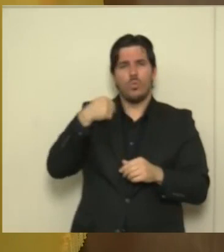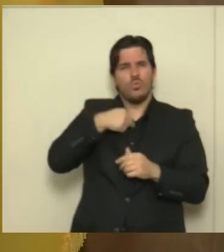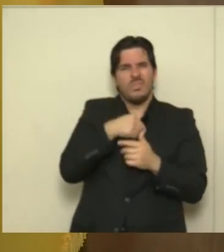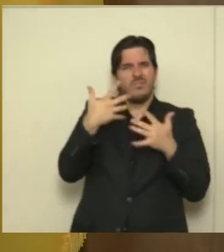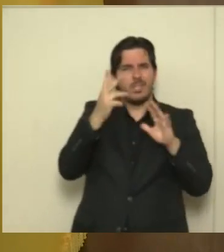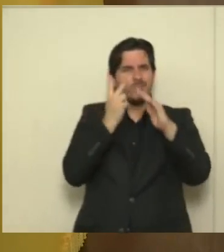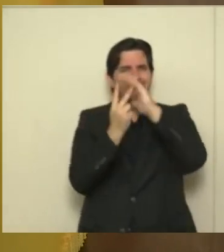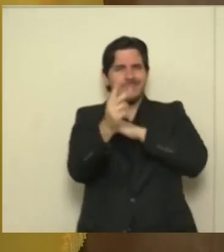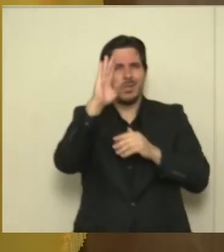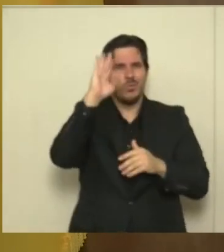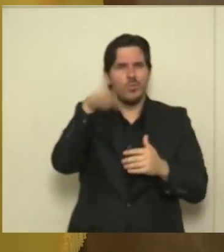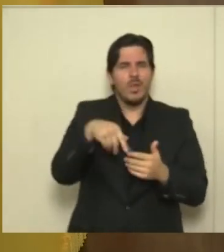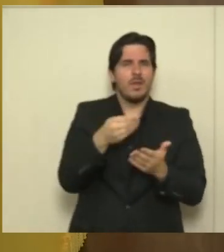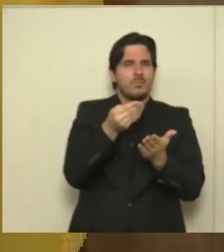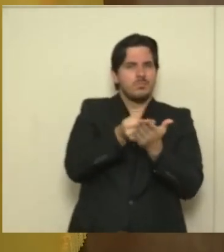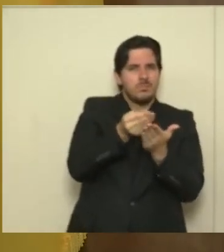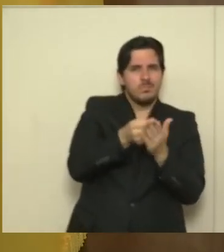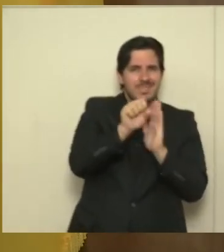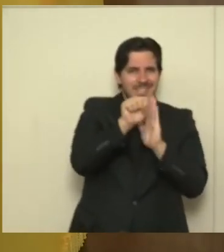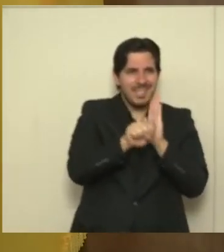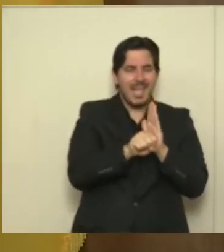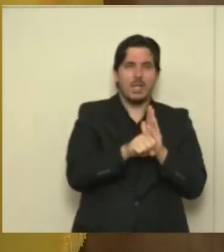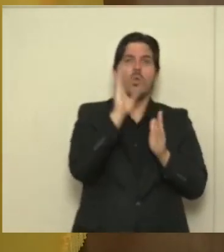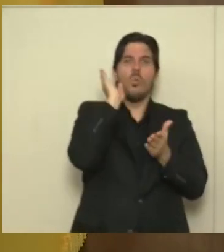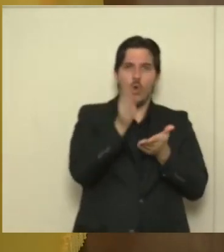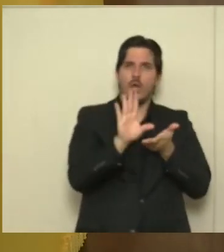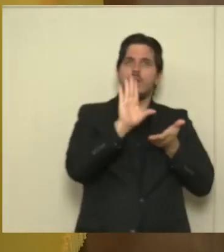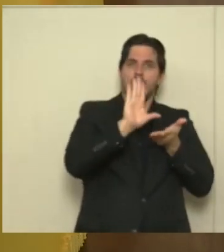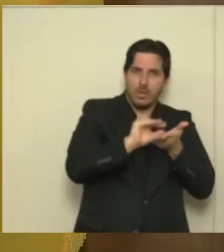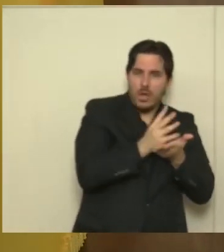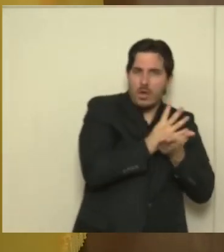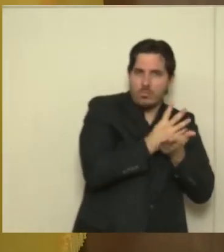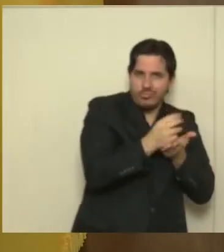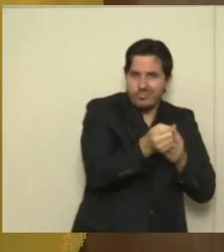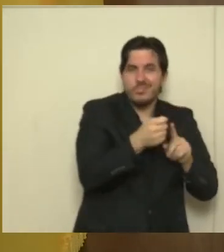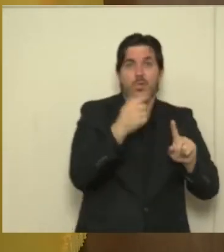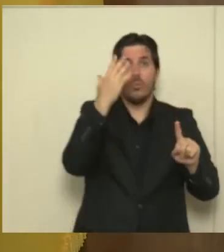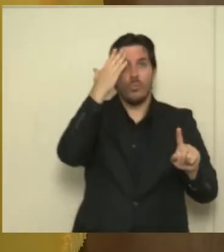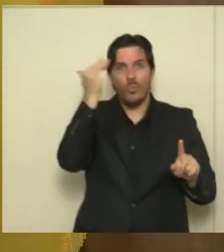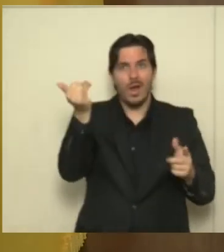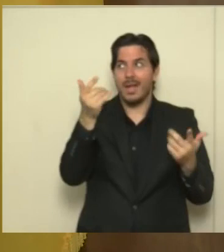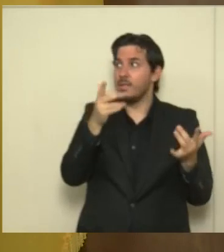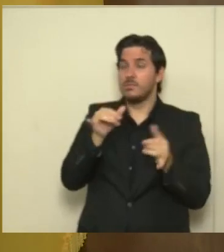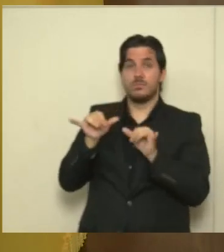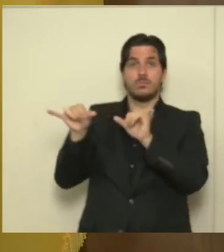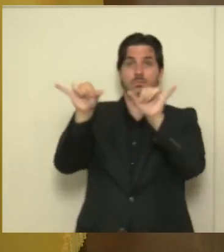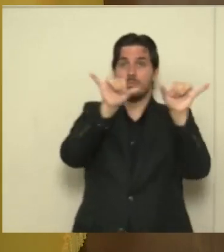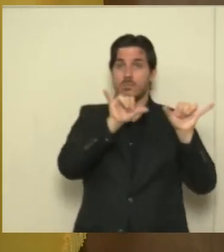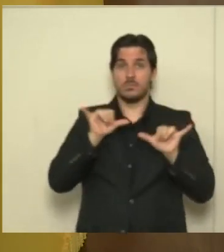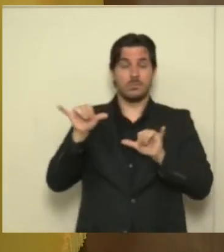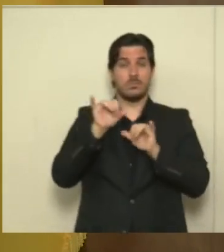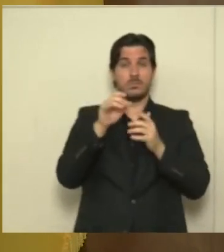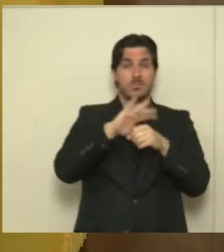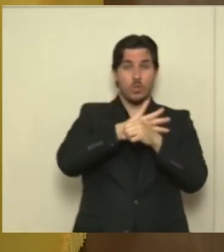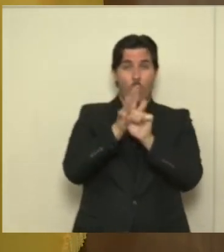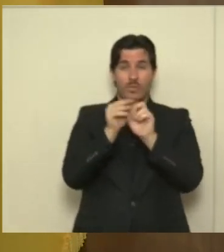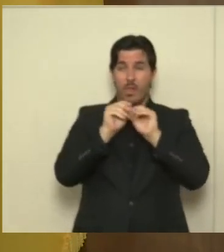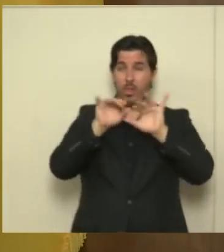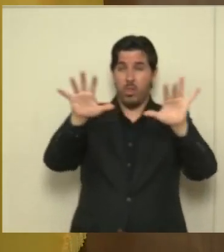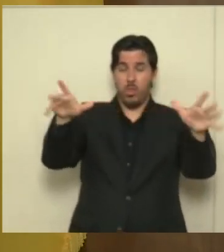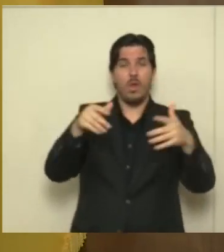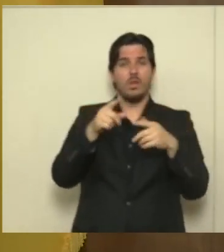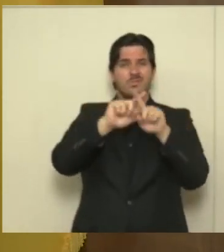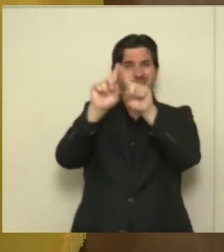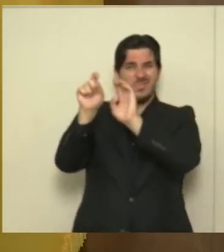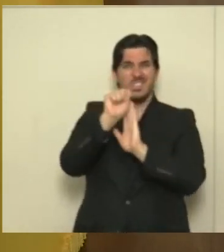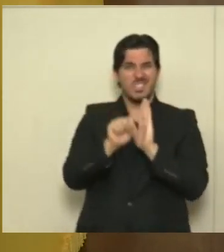in the state fund because we have unprecedented across the country unemployment related to COVID. And so we asked